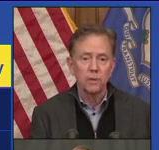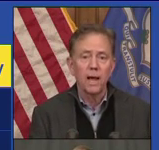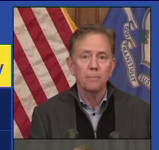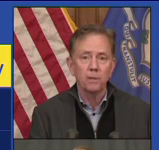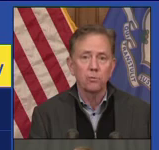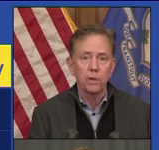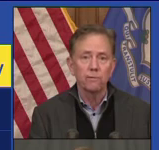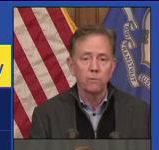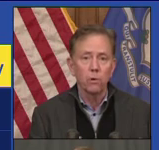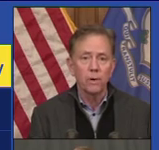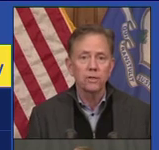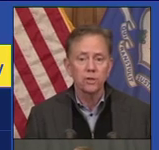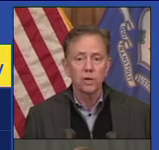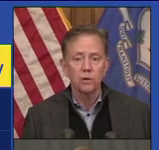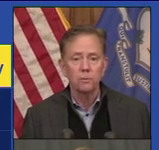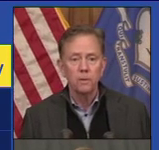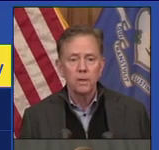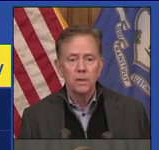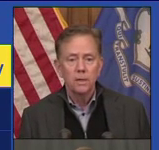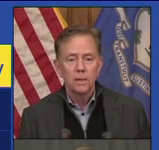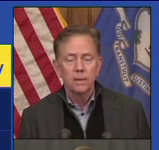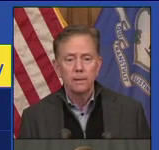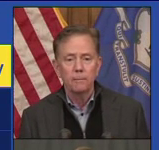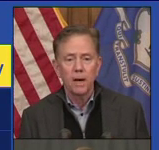reflects what happened 3 or 4 weeks ago.